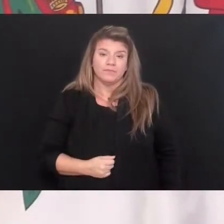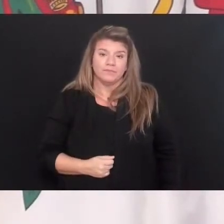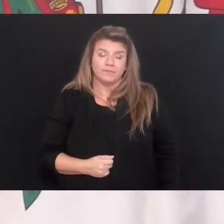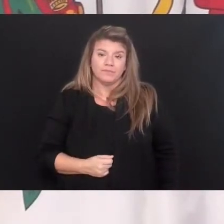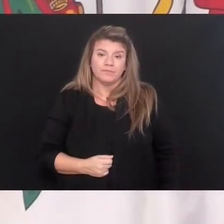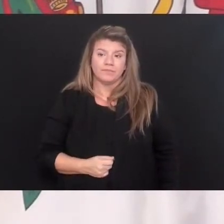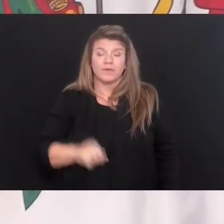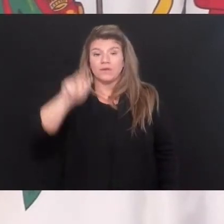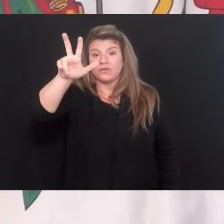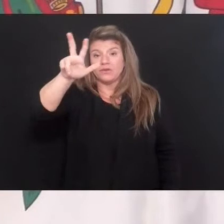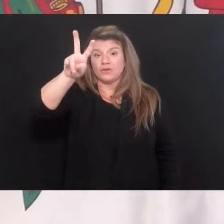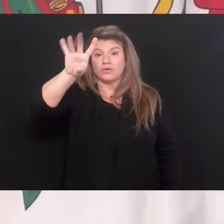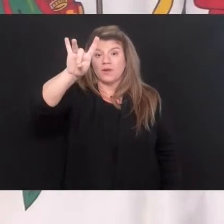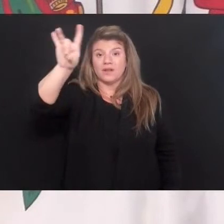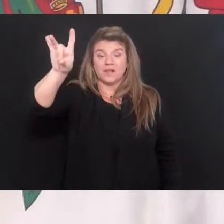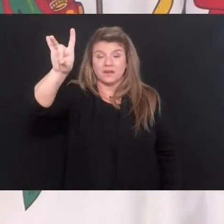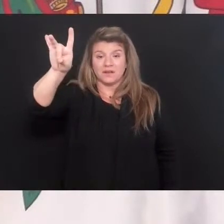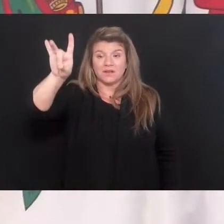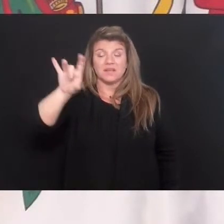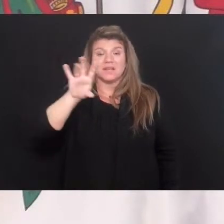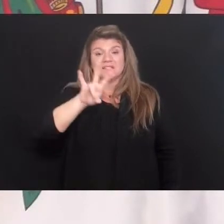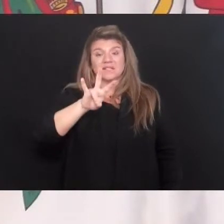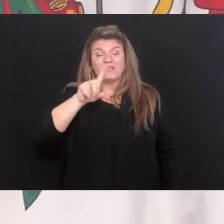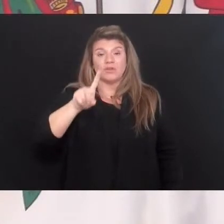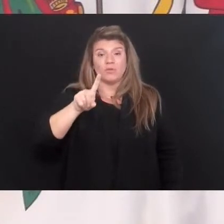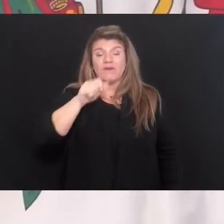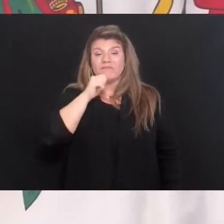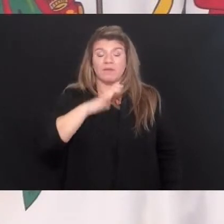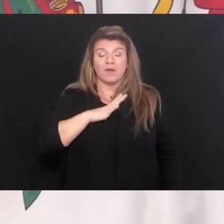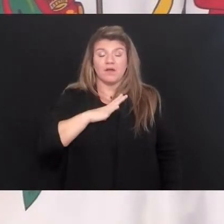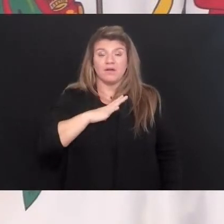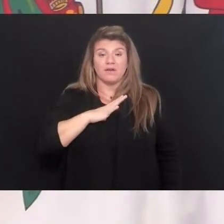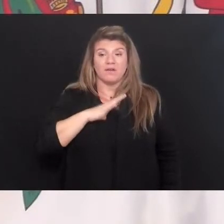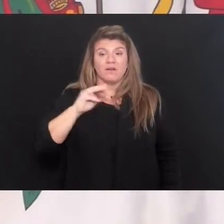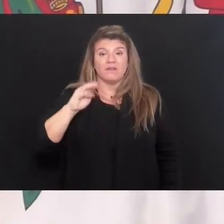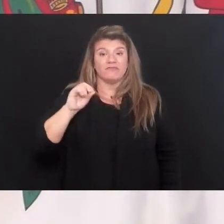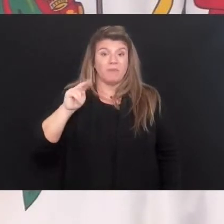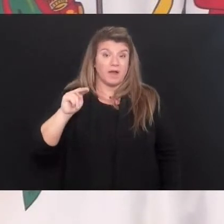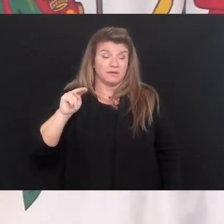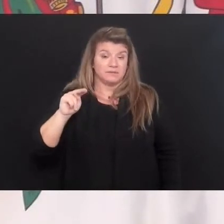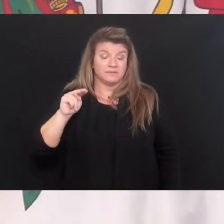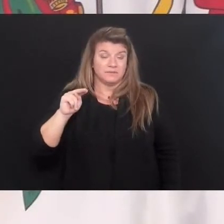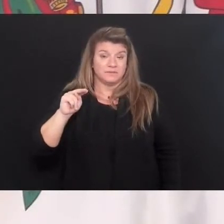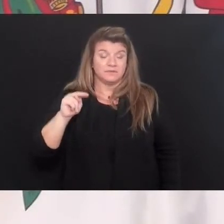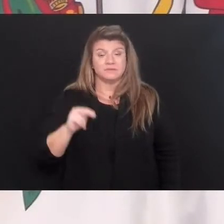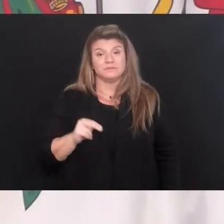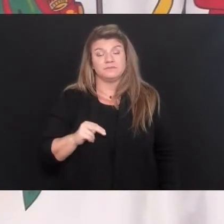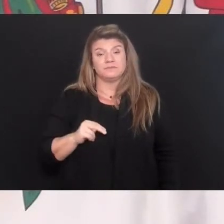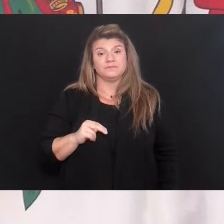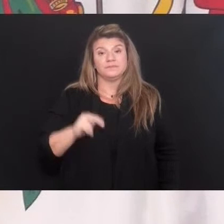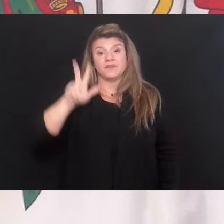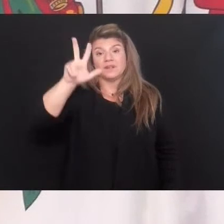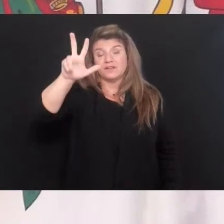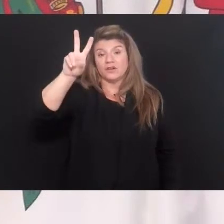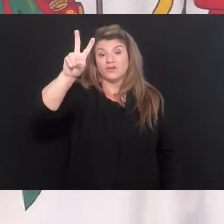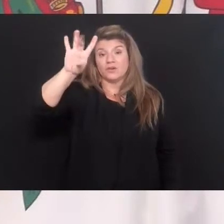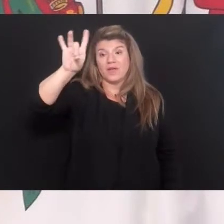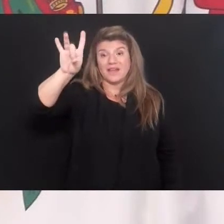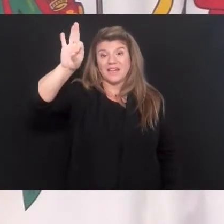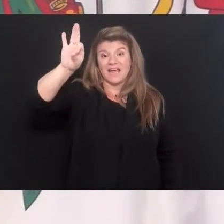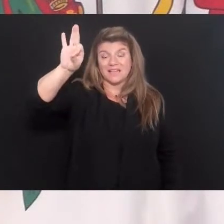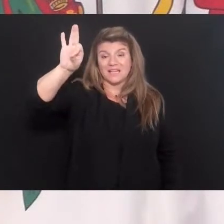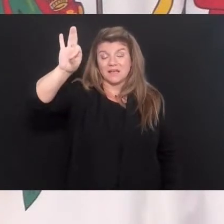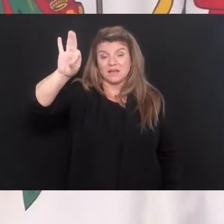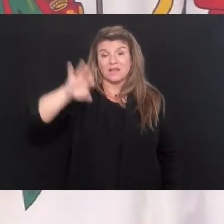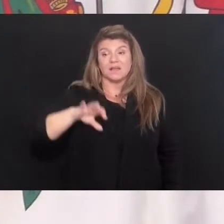The 3,288th death, a 71-year-old female from Monongahela County. The 3,289th